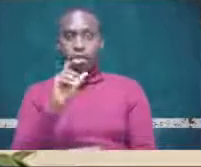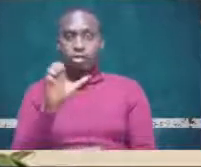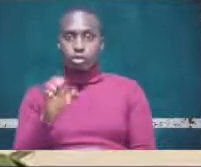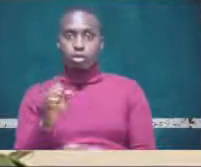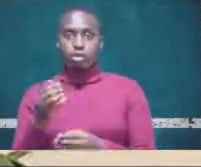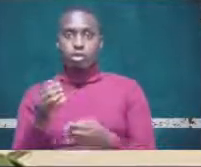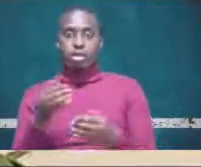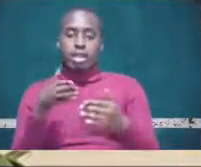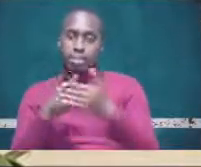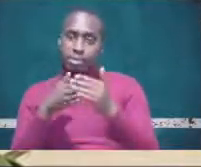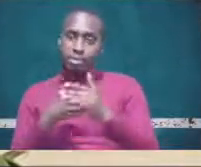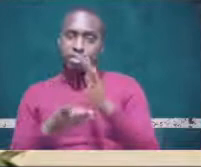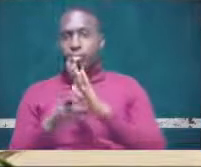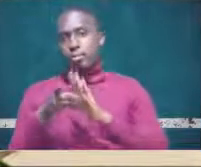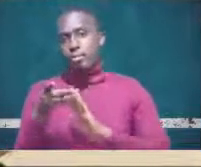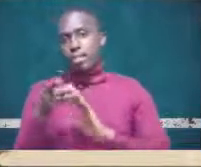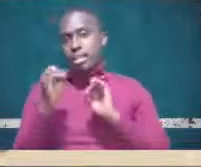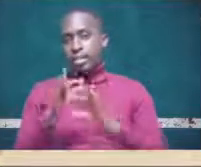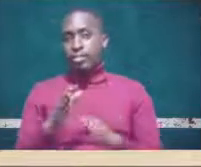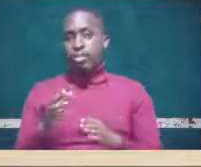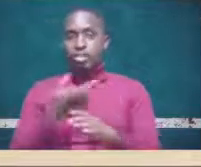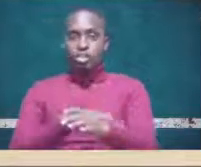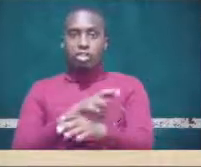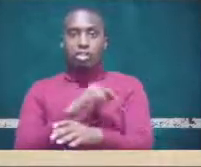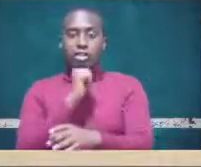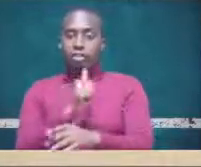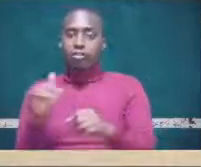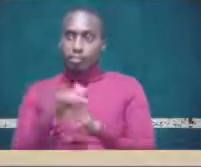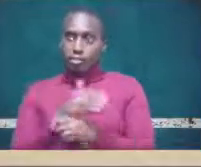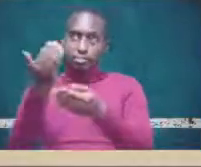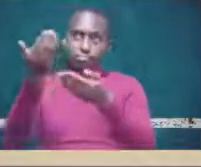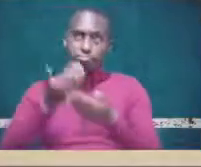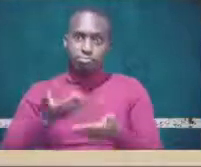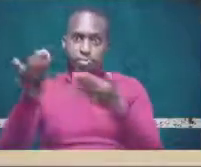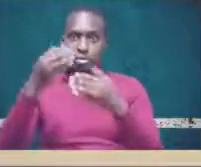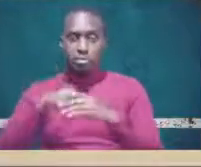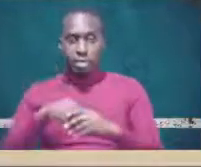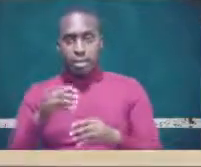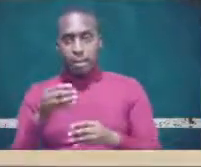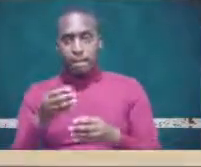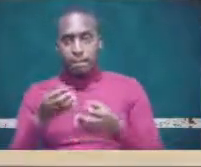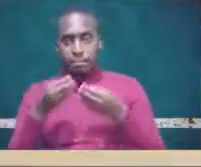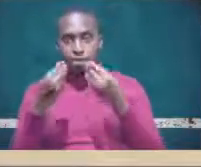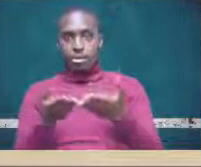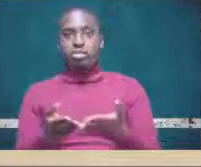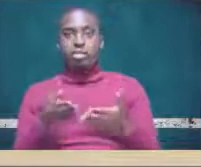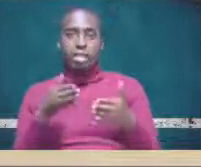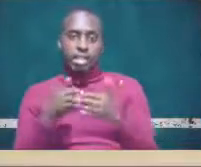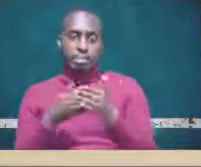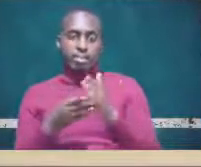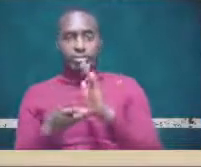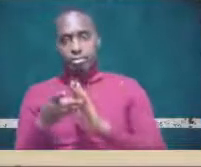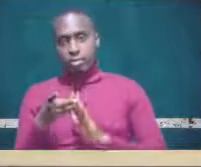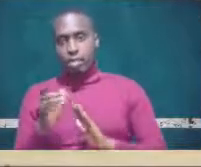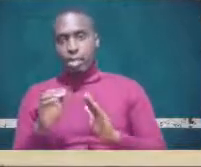this limits development. If resources are not fully exploited, are not fully put under production, this limits development. It leads